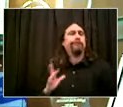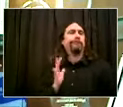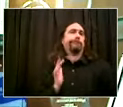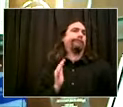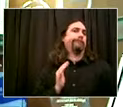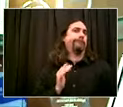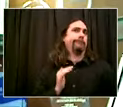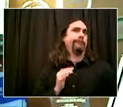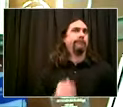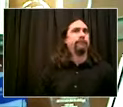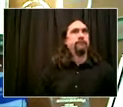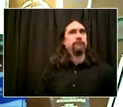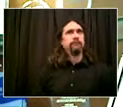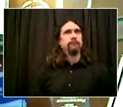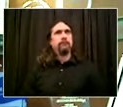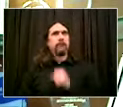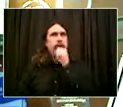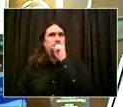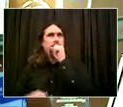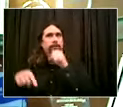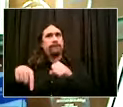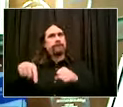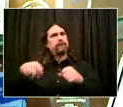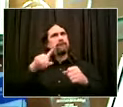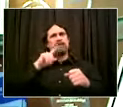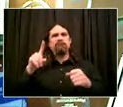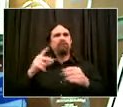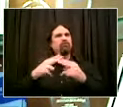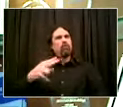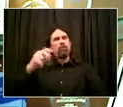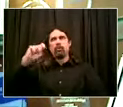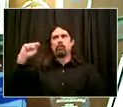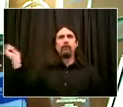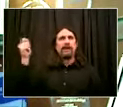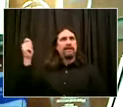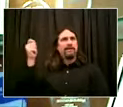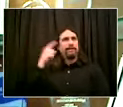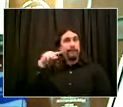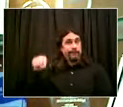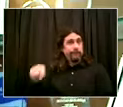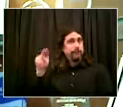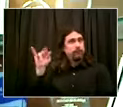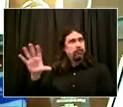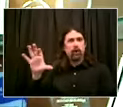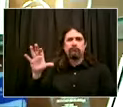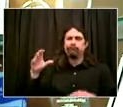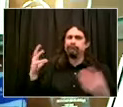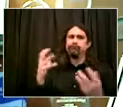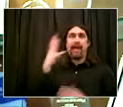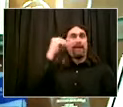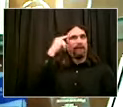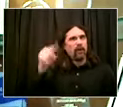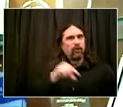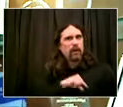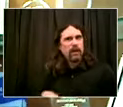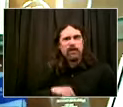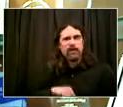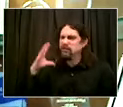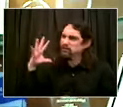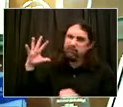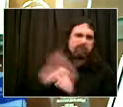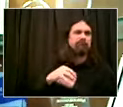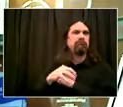seeing unemployment somewhere around 10% in Queens, has been so critical. And I am so